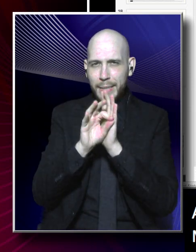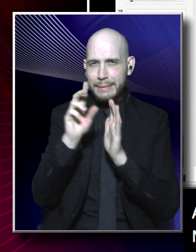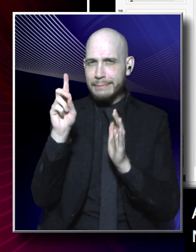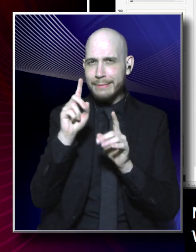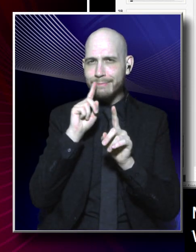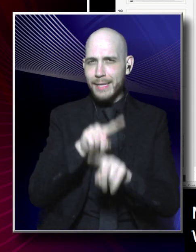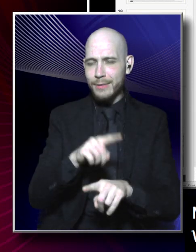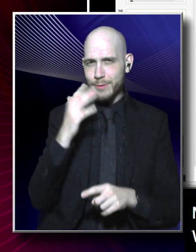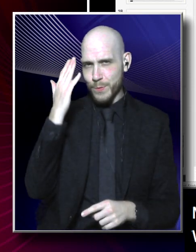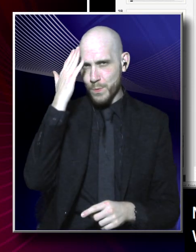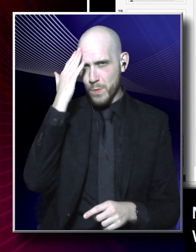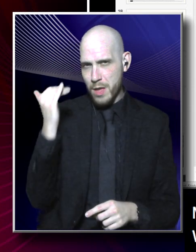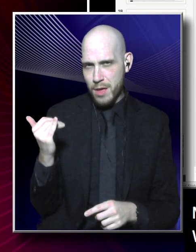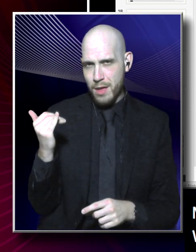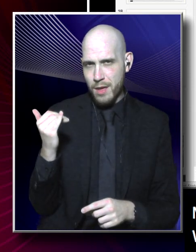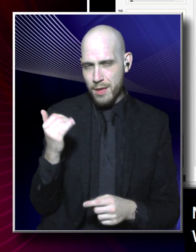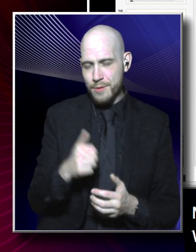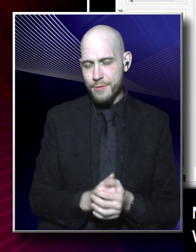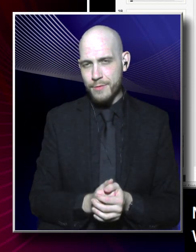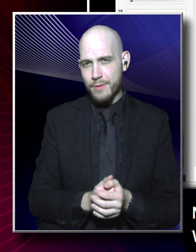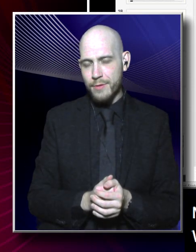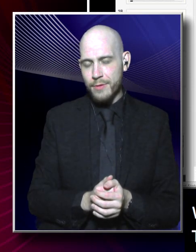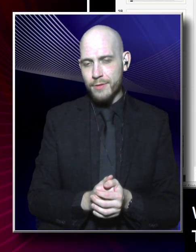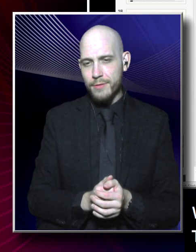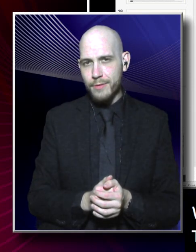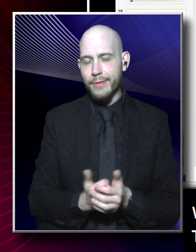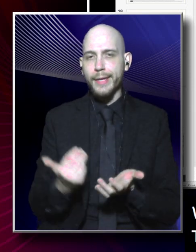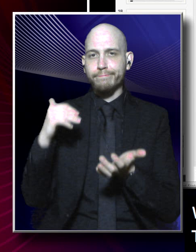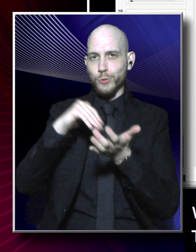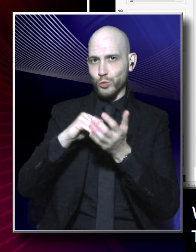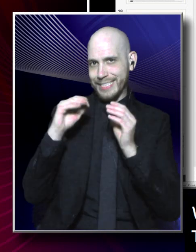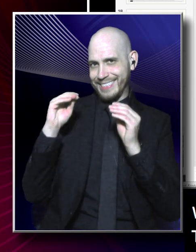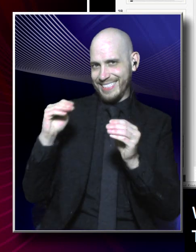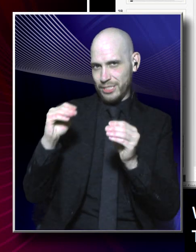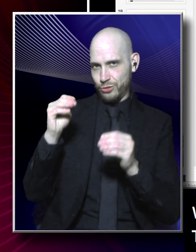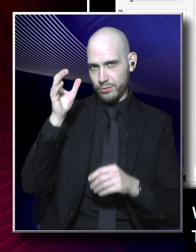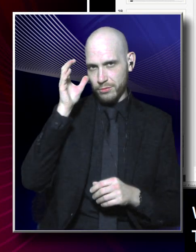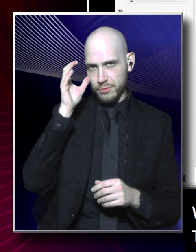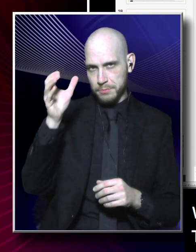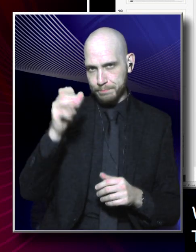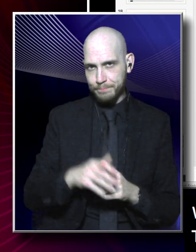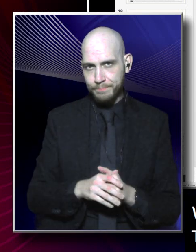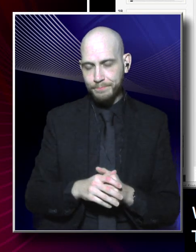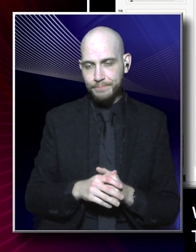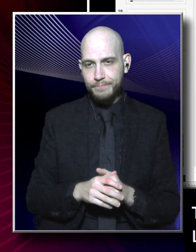they thought that was the right answer? And lastly, if you look at question